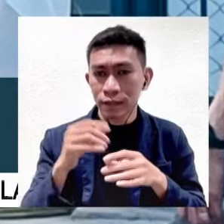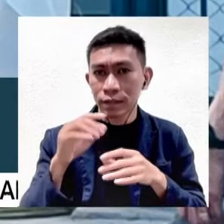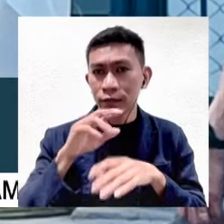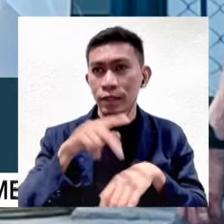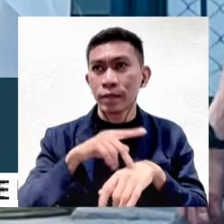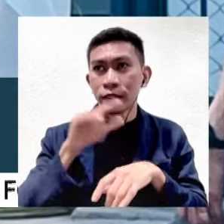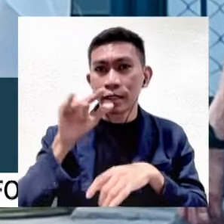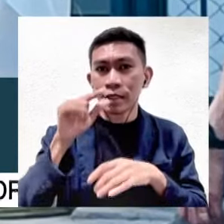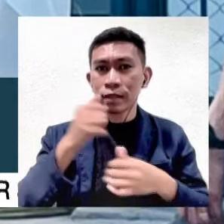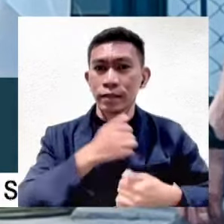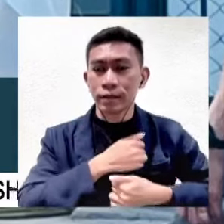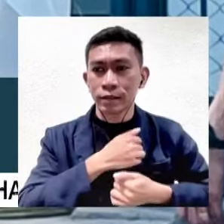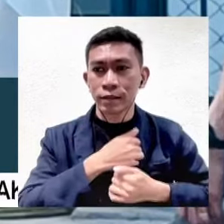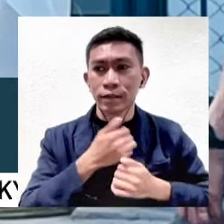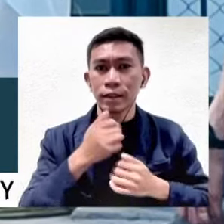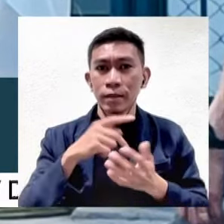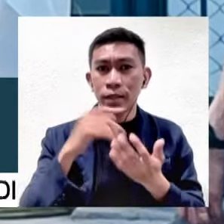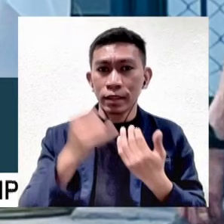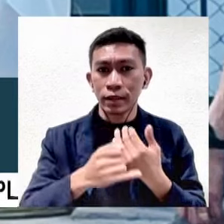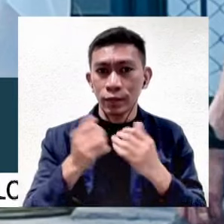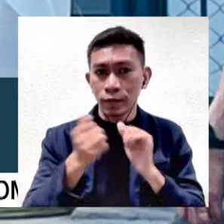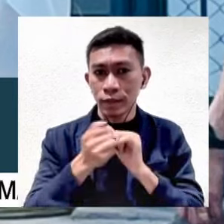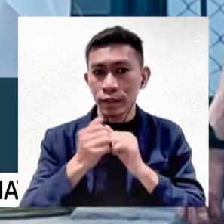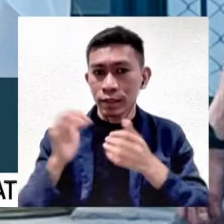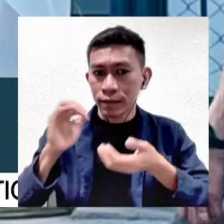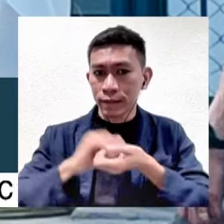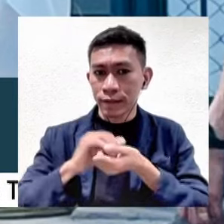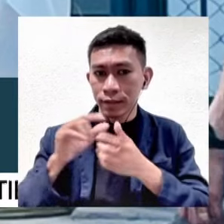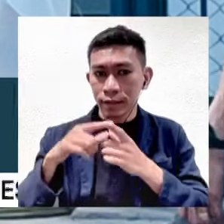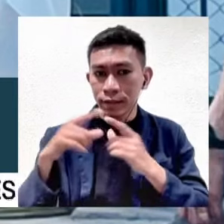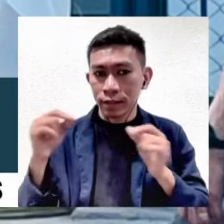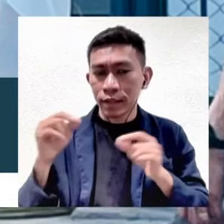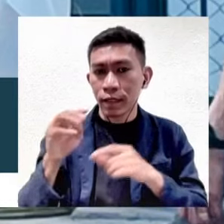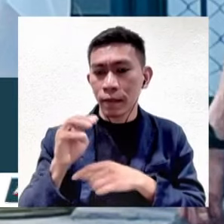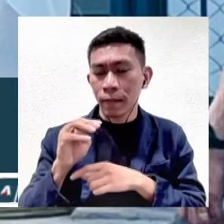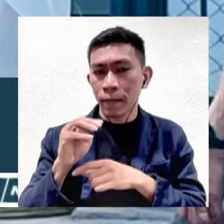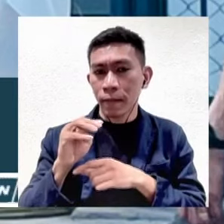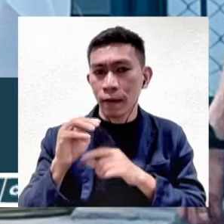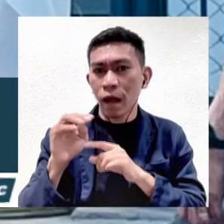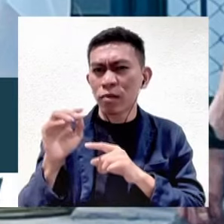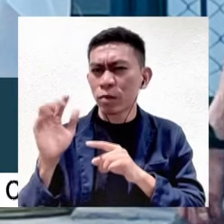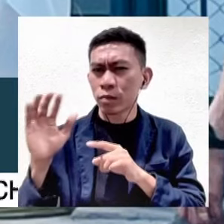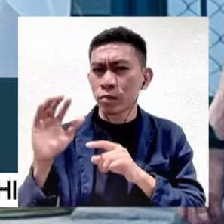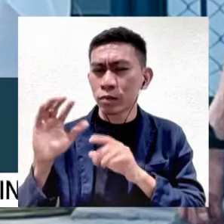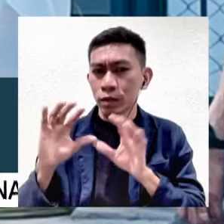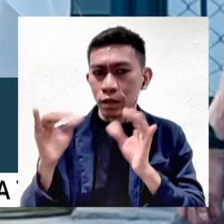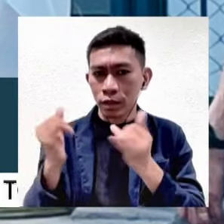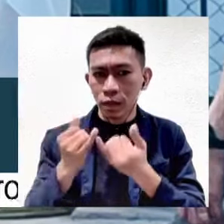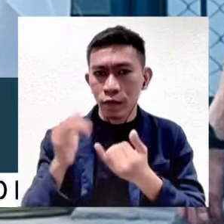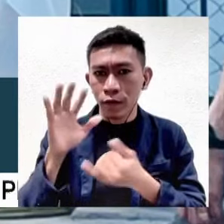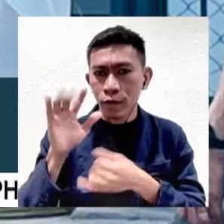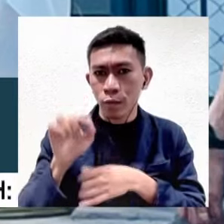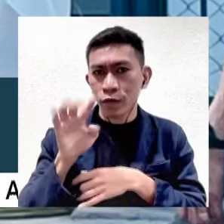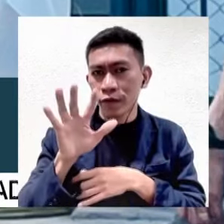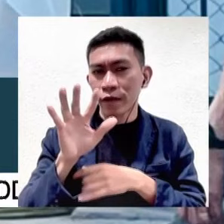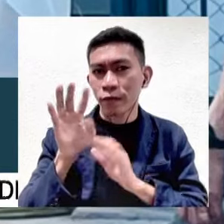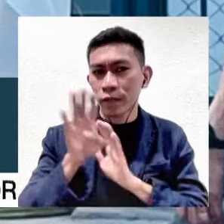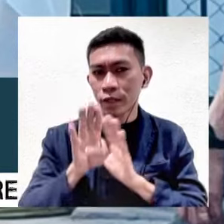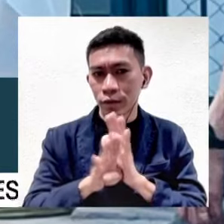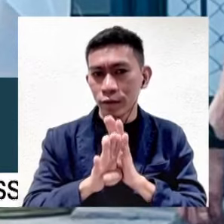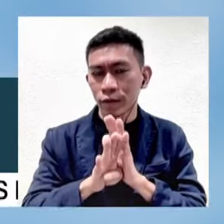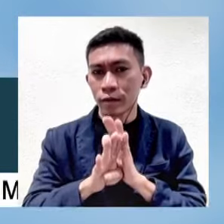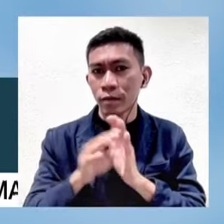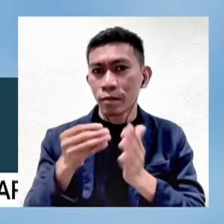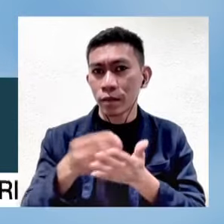project with Japanese electronics firm Mitsubishi Electric Corporation, amounting to 5.5 billion pesos for four